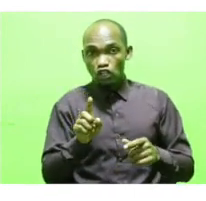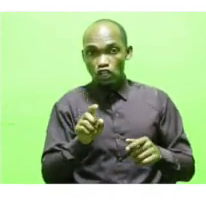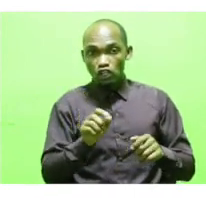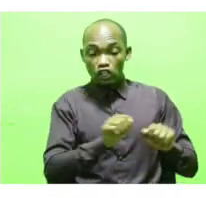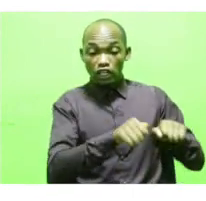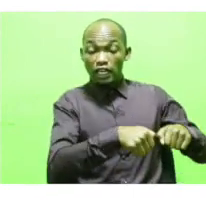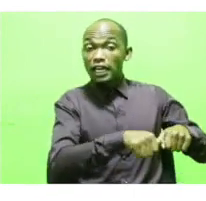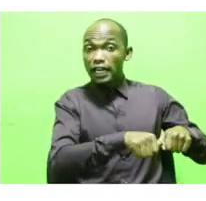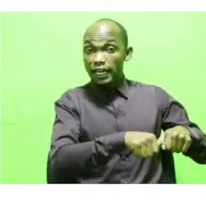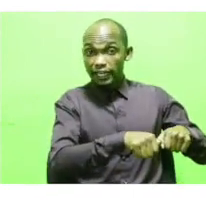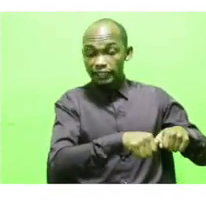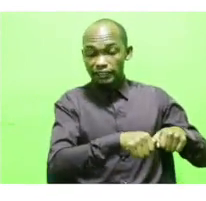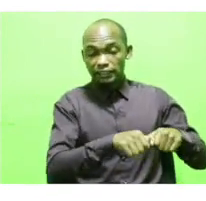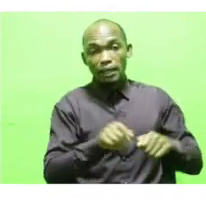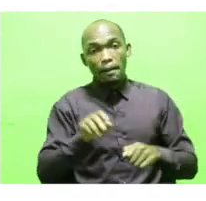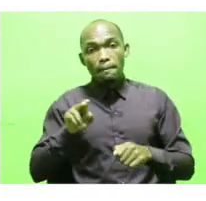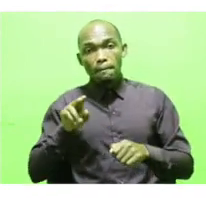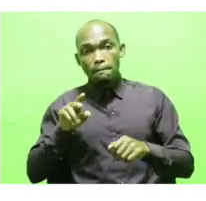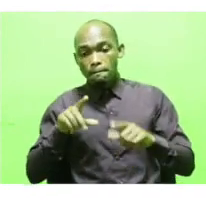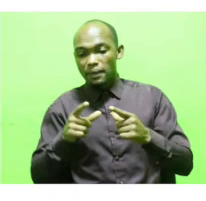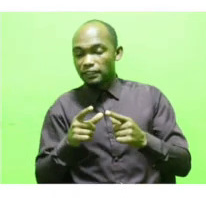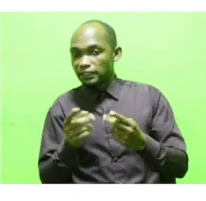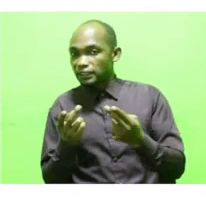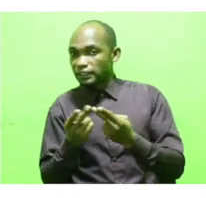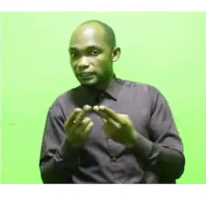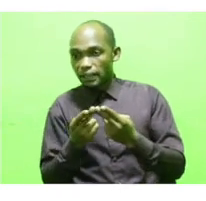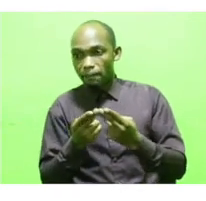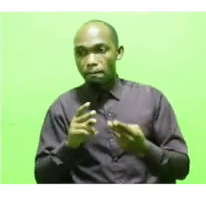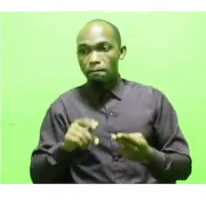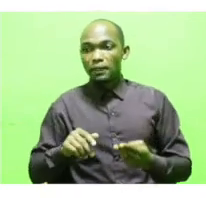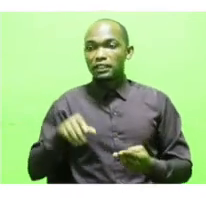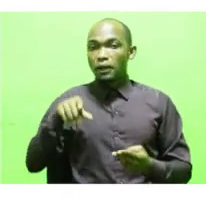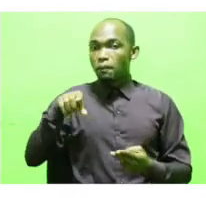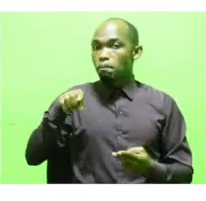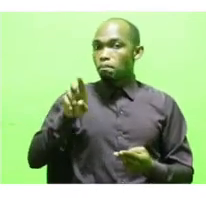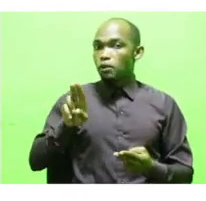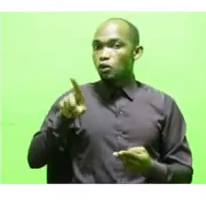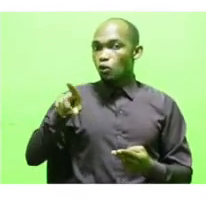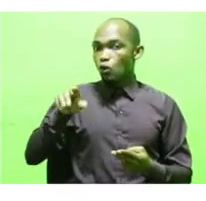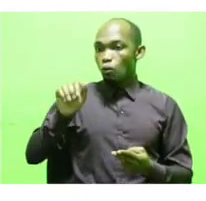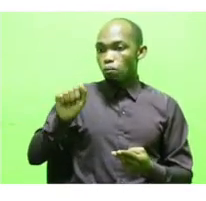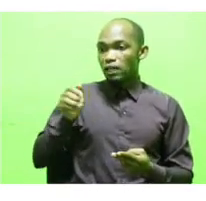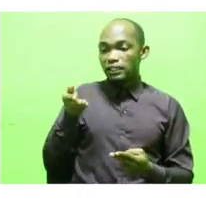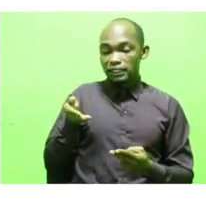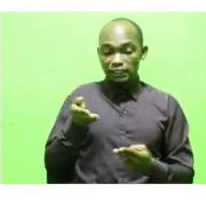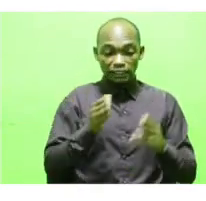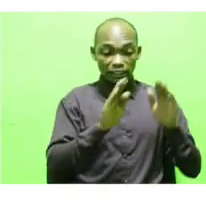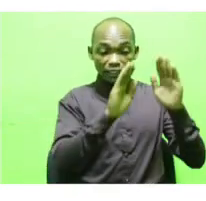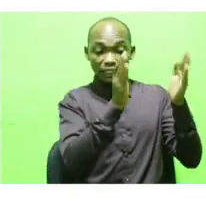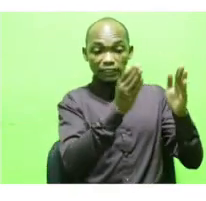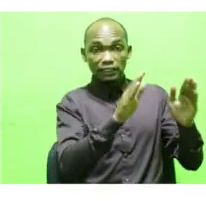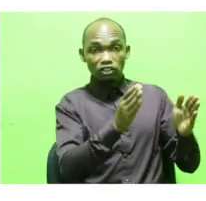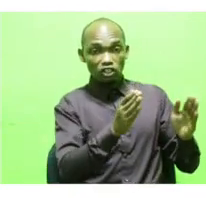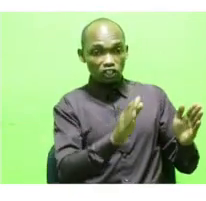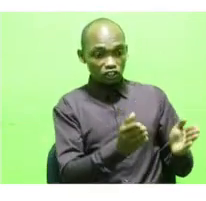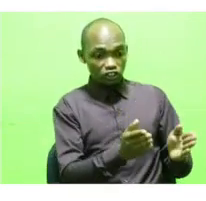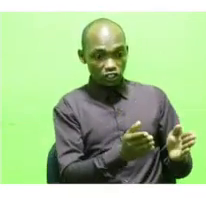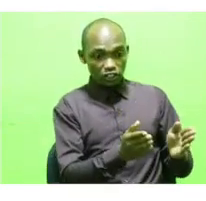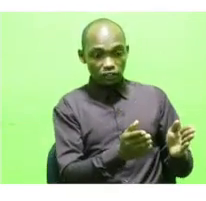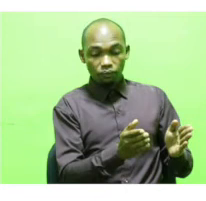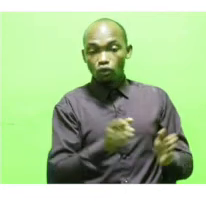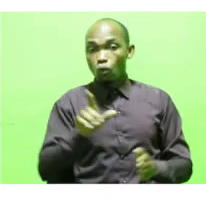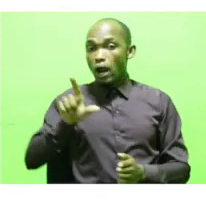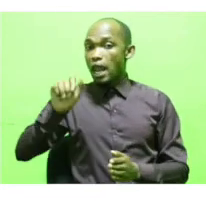in shape and in diet from the adult. The pupa is a structure in which